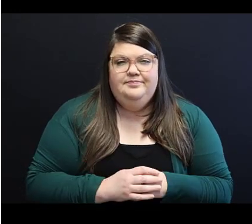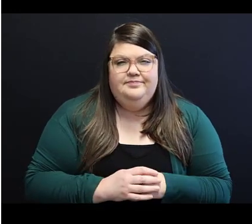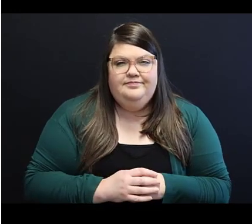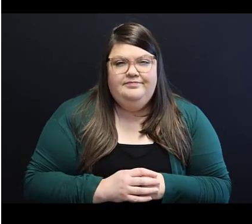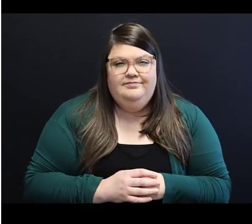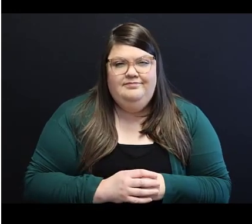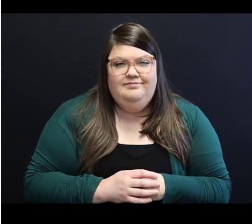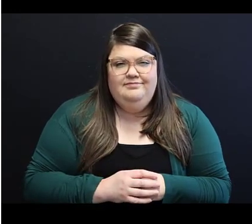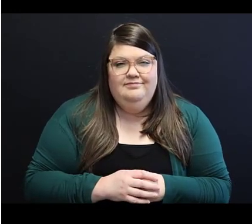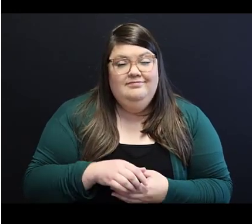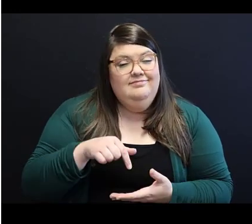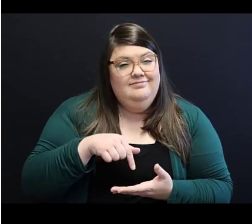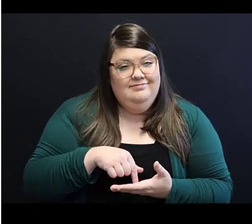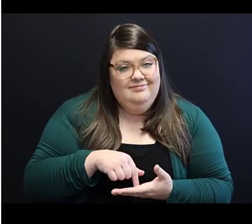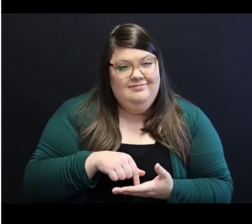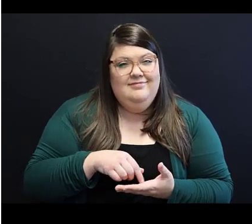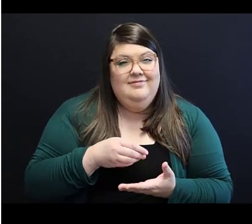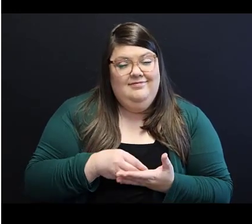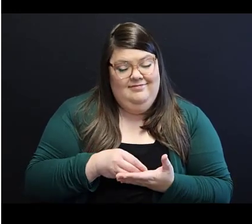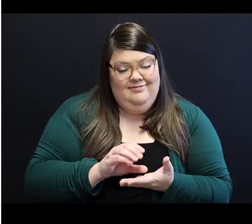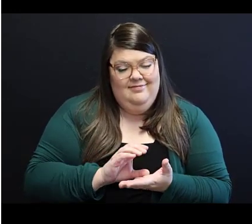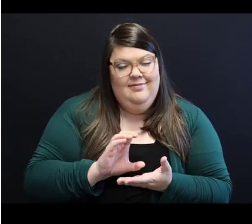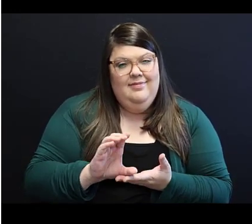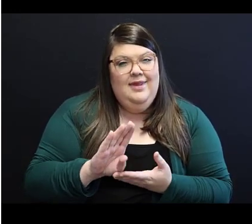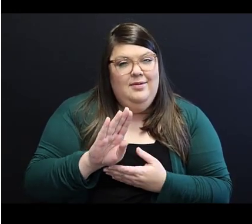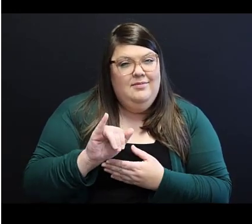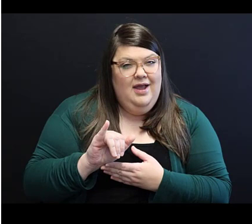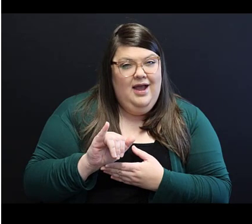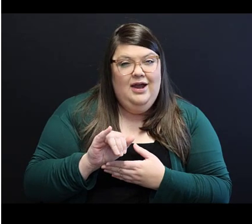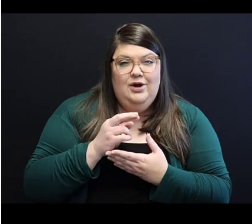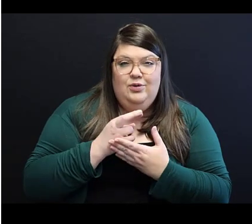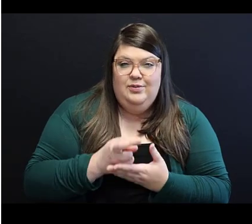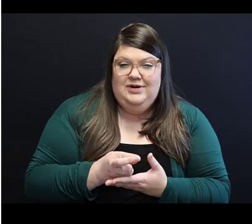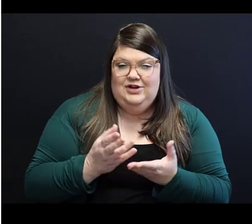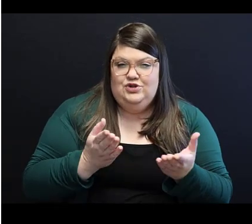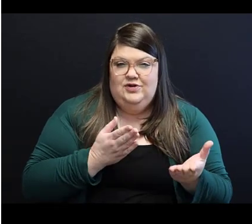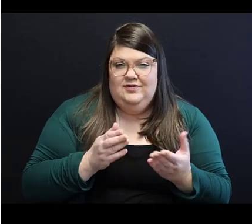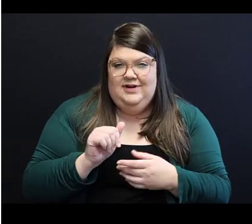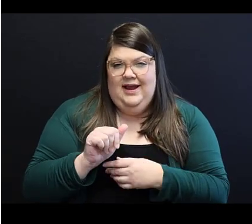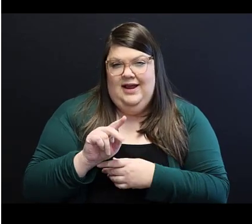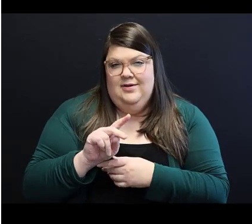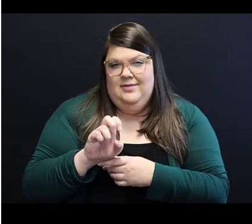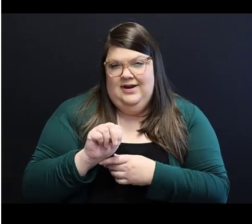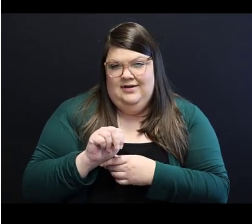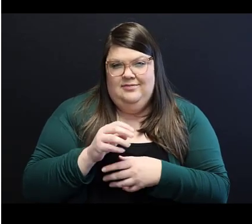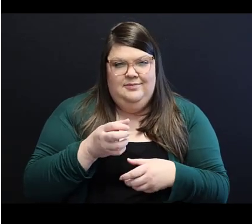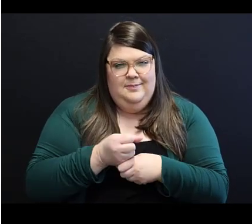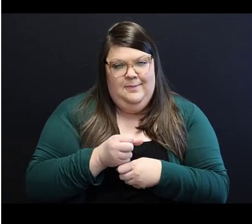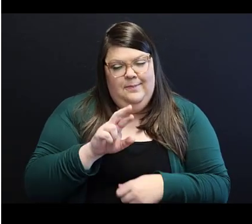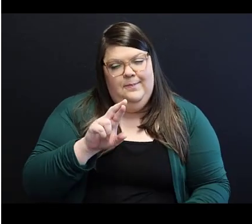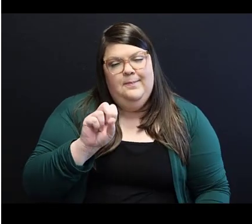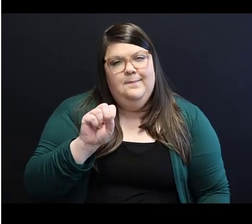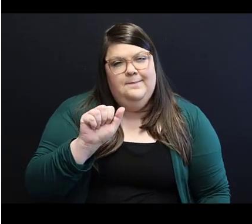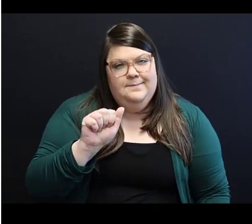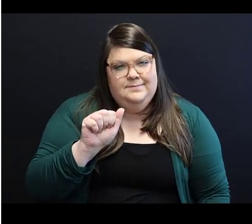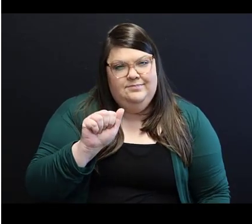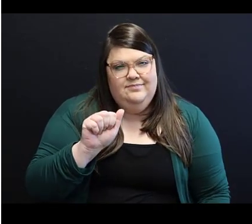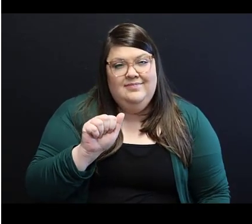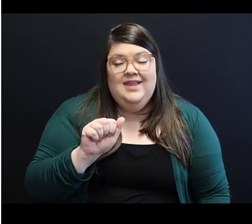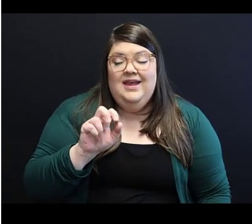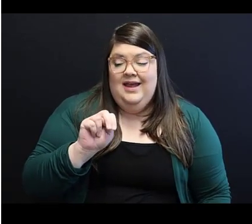NCRTM. Funded by the Rehabilitation Services Administration, RSA,